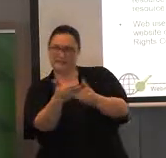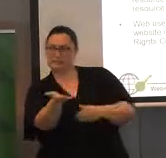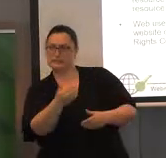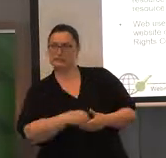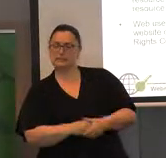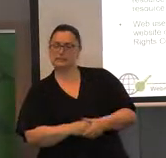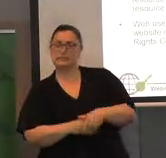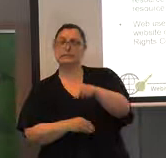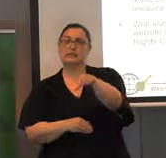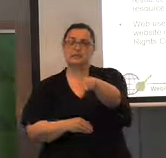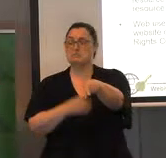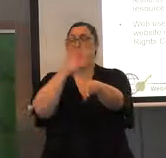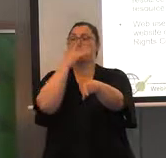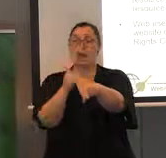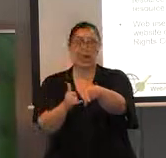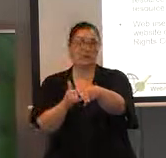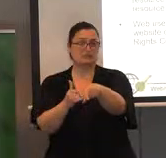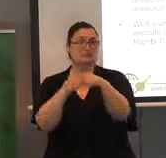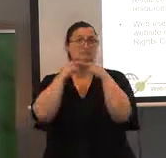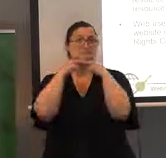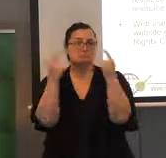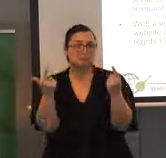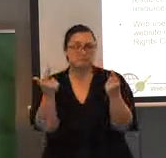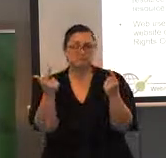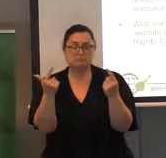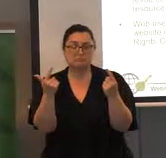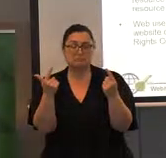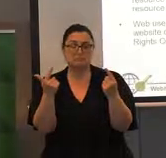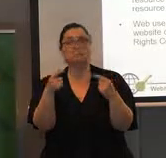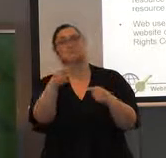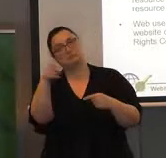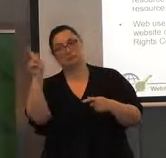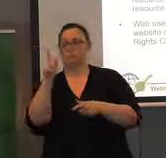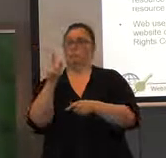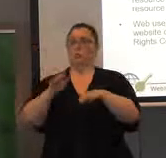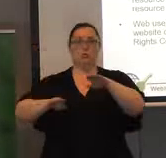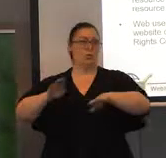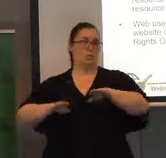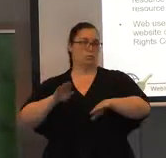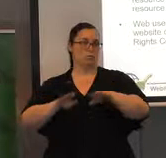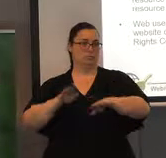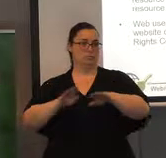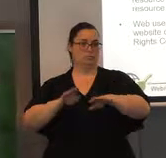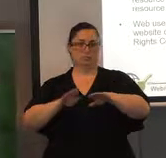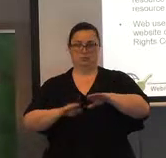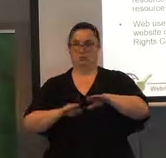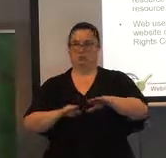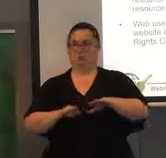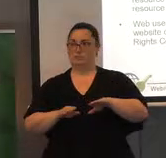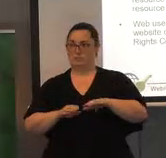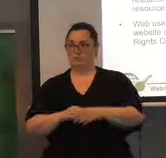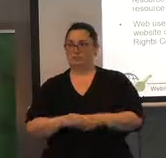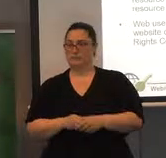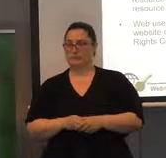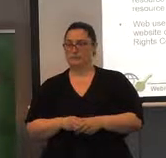going to do about it? If you say, tough luck, don't care, then off you go to court. What they will do is they will give